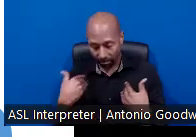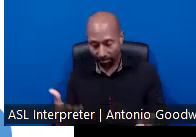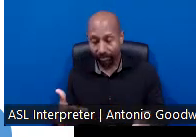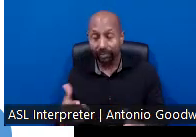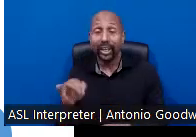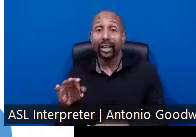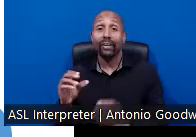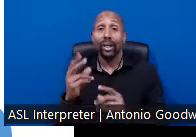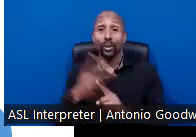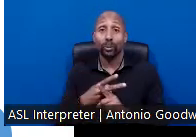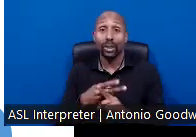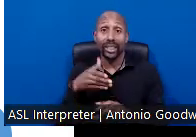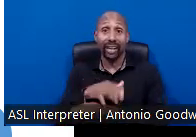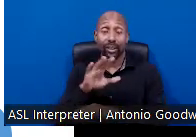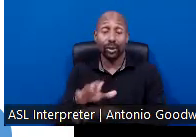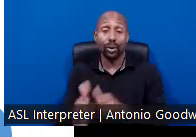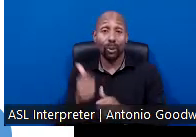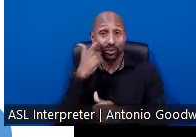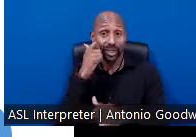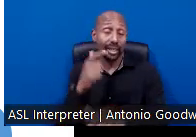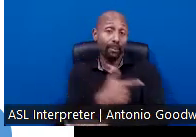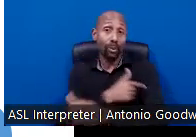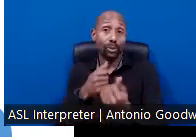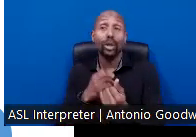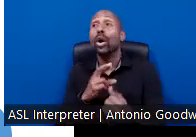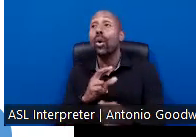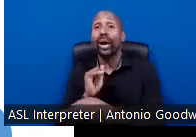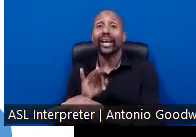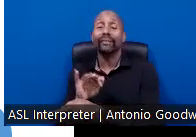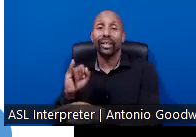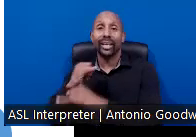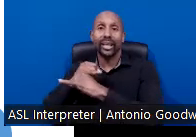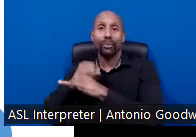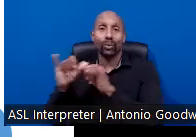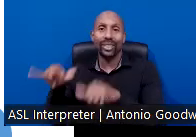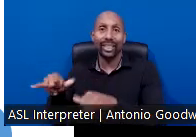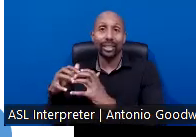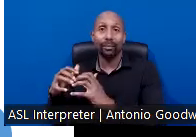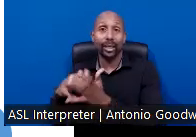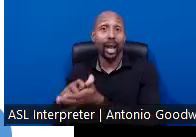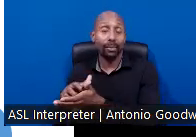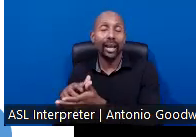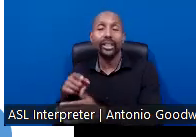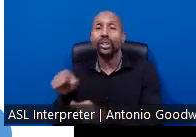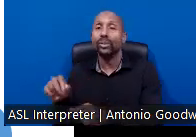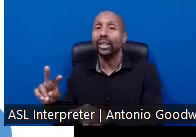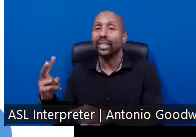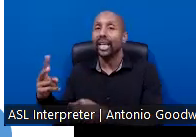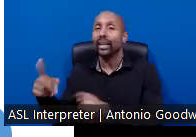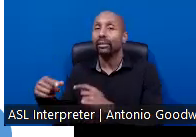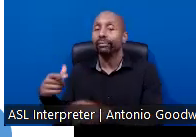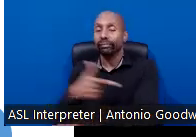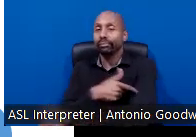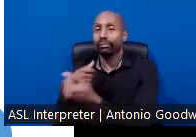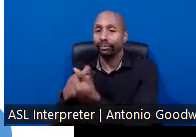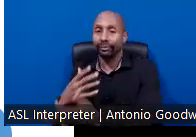now get a second bivalent booster to keep you as safe as possible and updated as the vaccine weakens